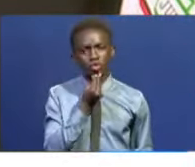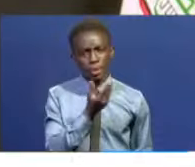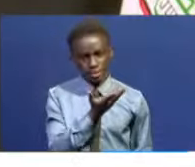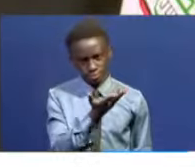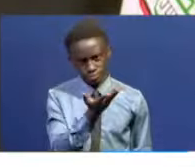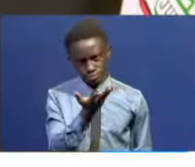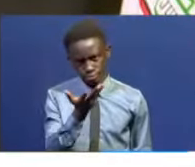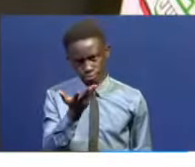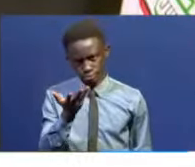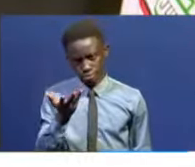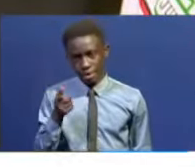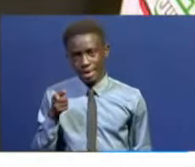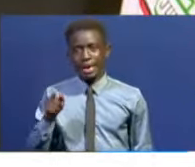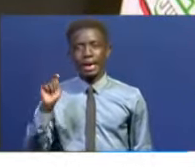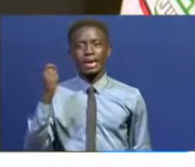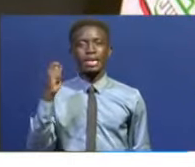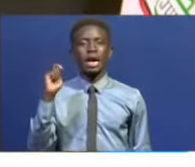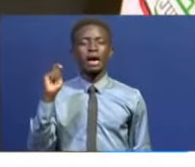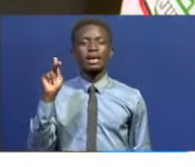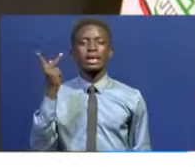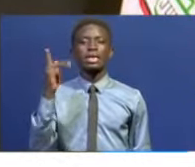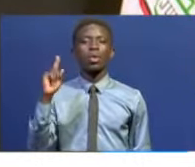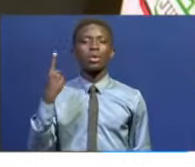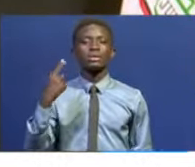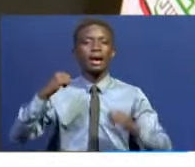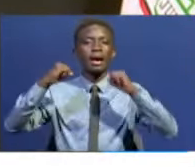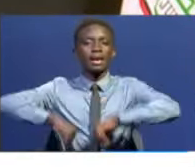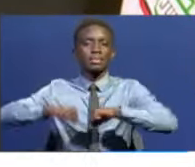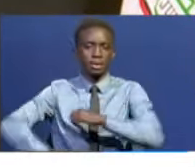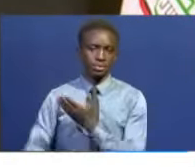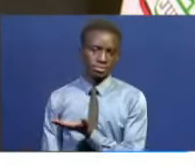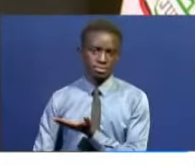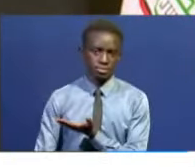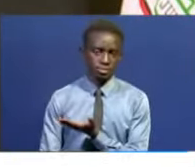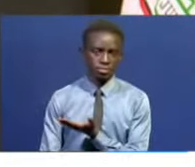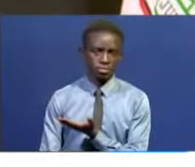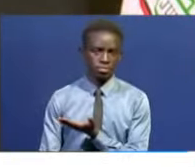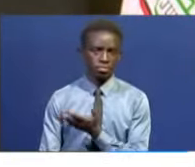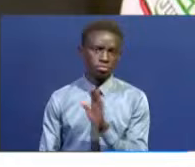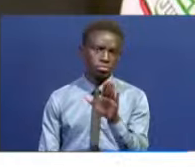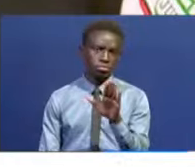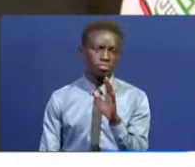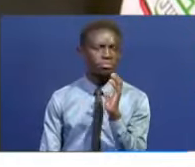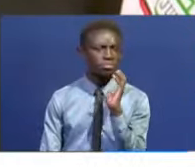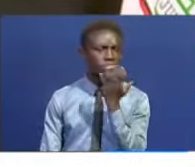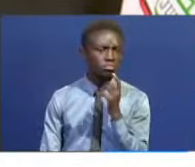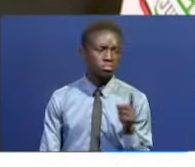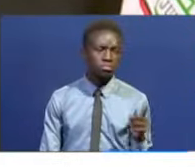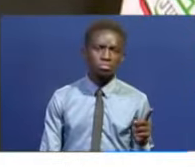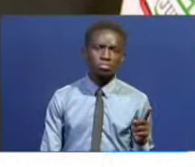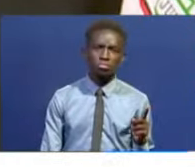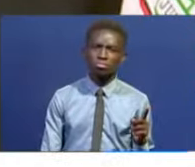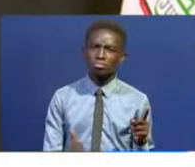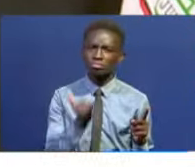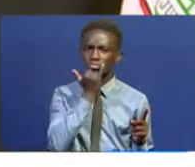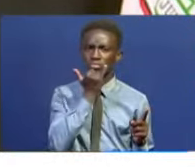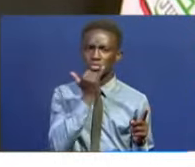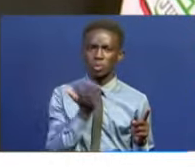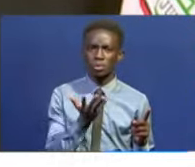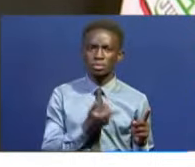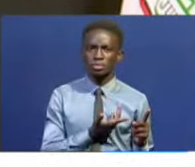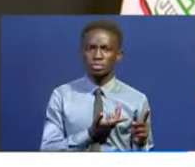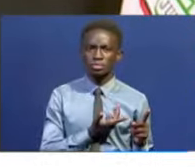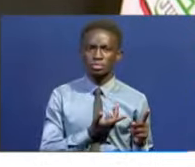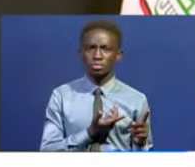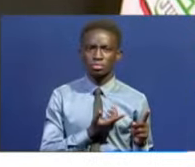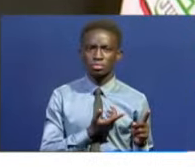this is the Kenya Kwanza agreement on shareholding. What crime has Rigathi Gachagua committed to be impeached by saying